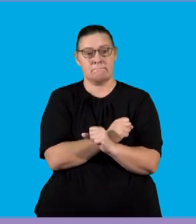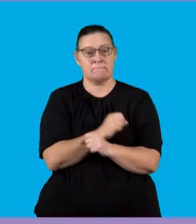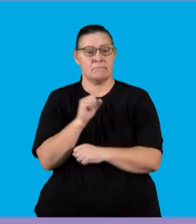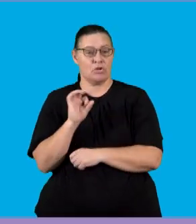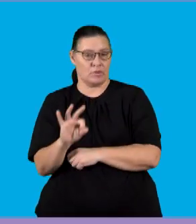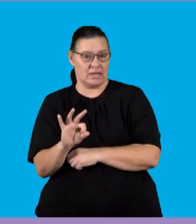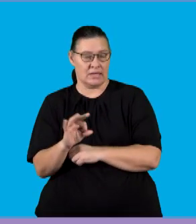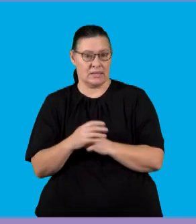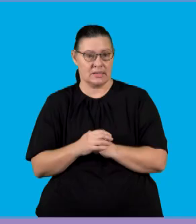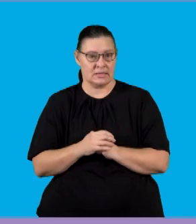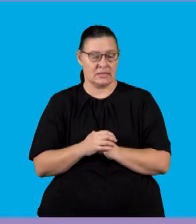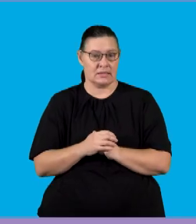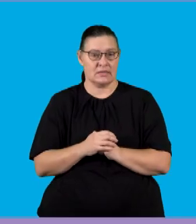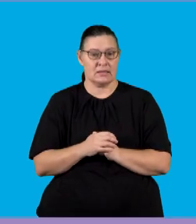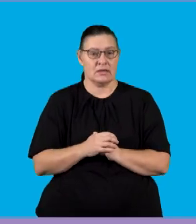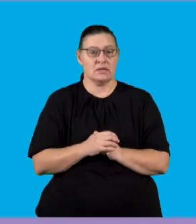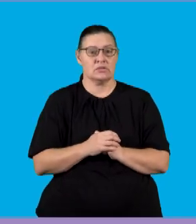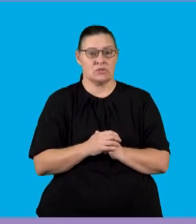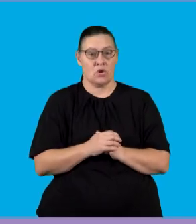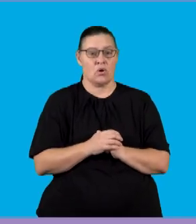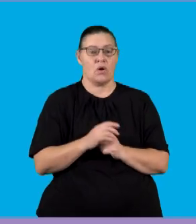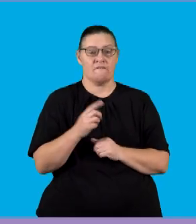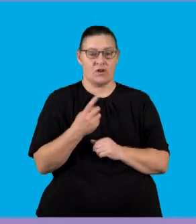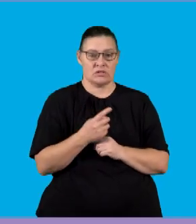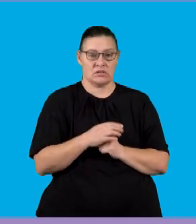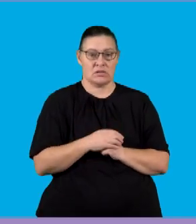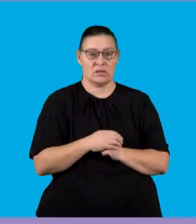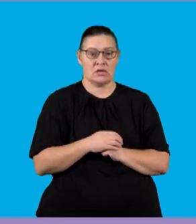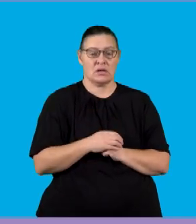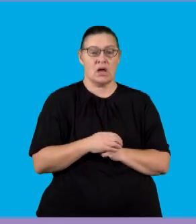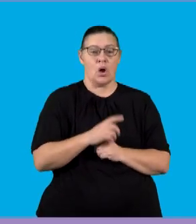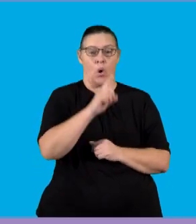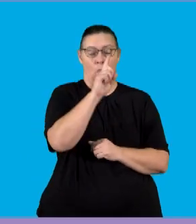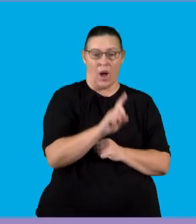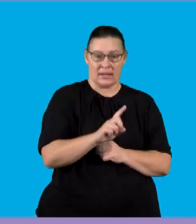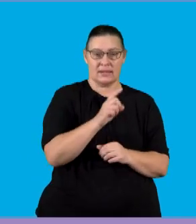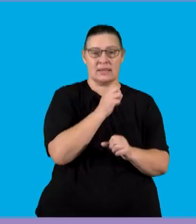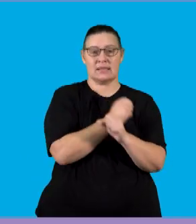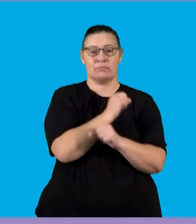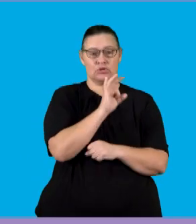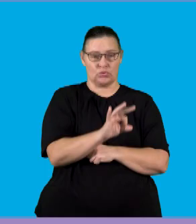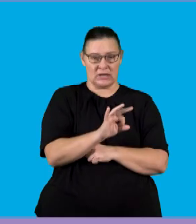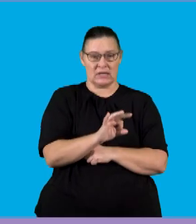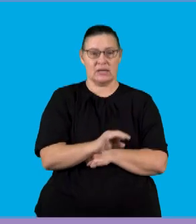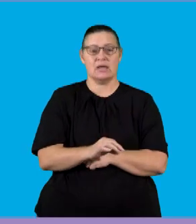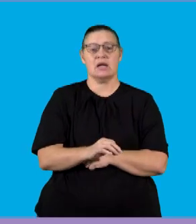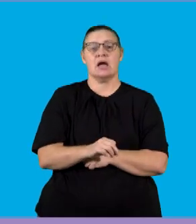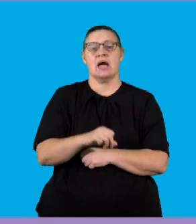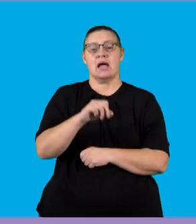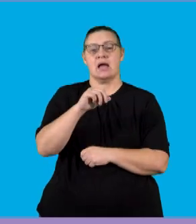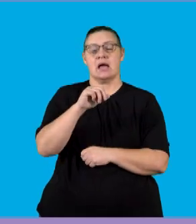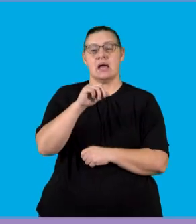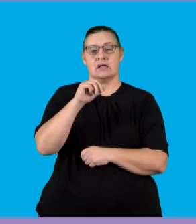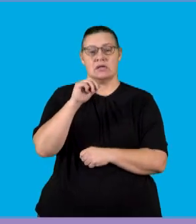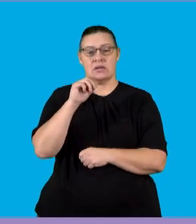by 3. Because as we can see there in the first term, it's 1 multiplied by 3. In the second term, it is, so let us write